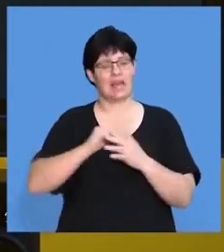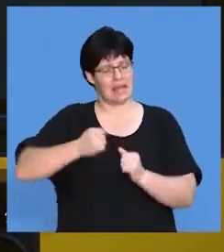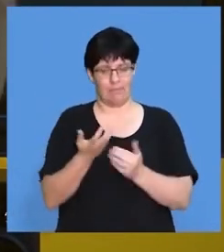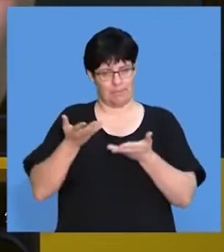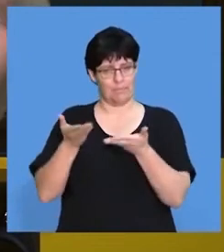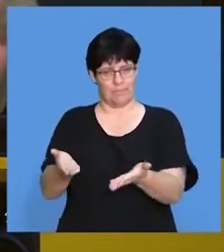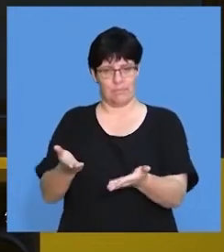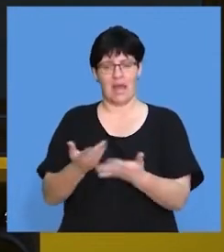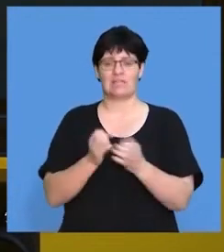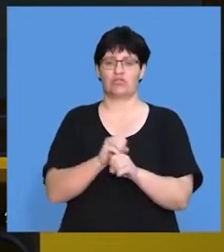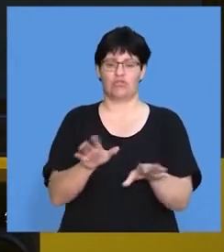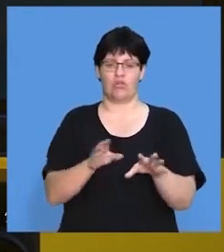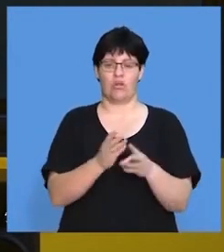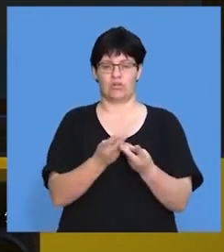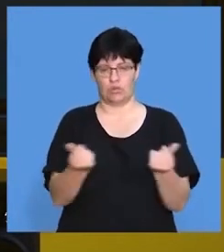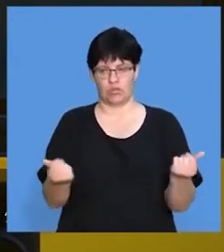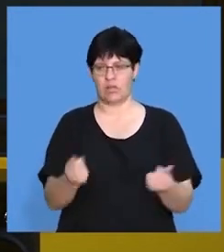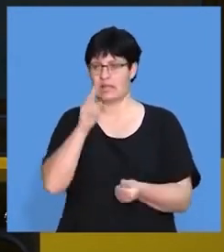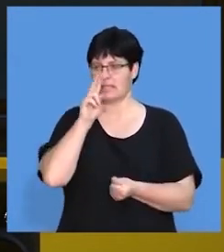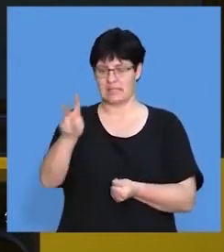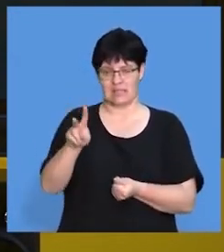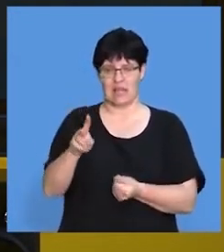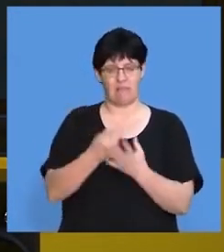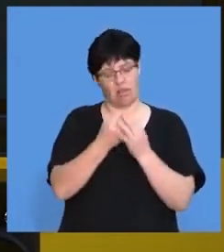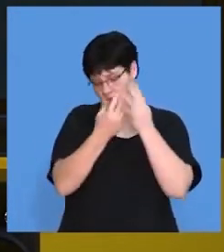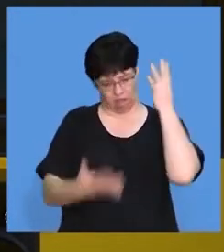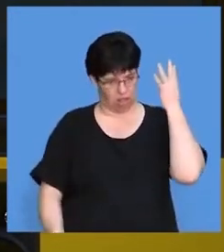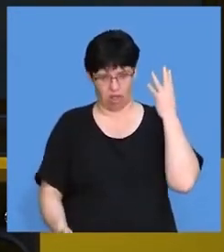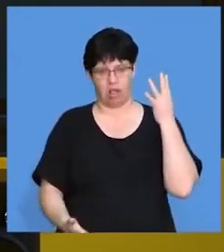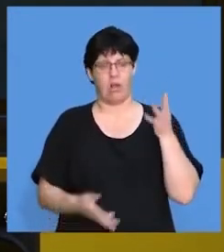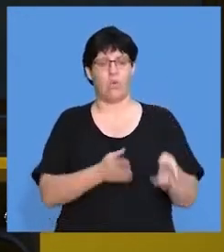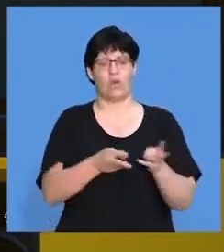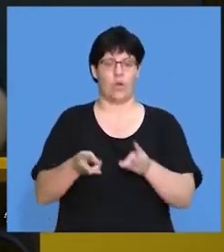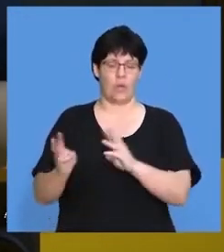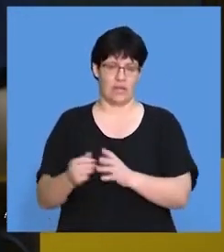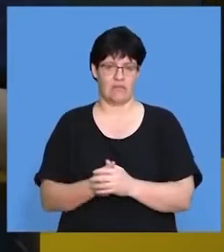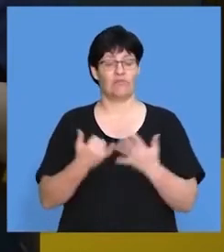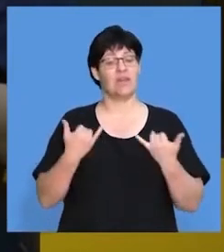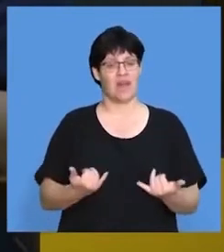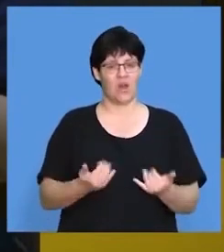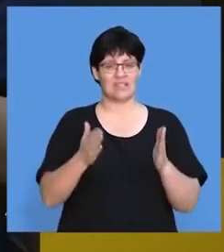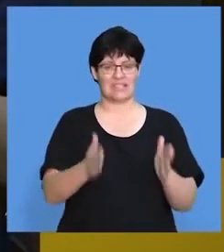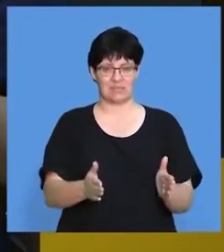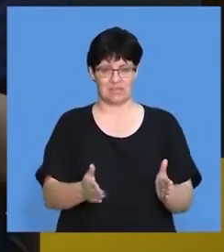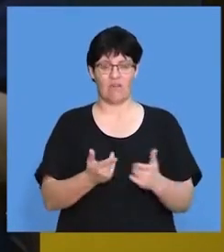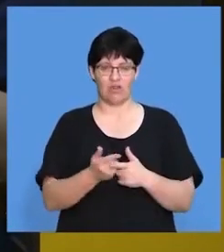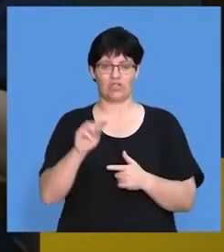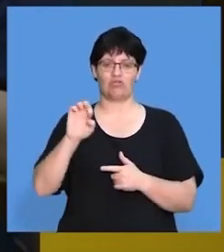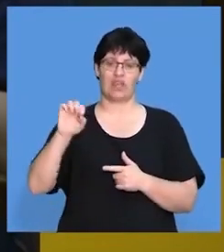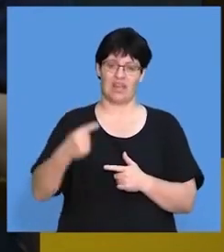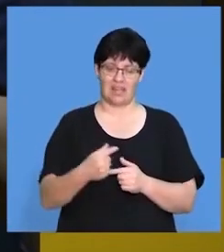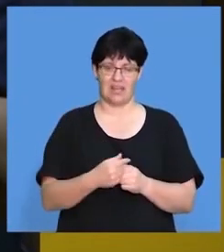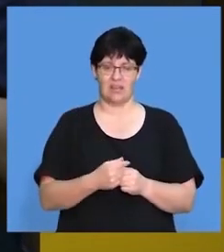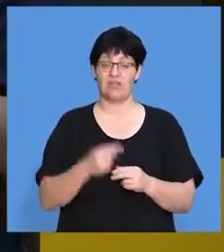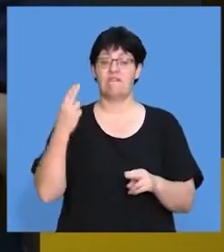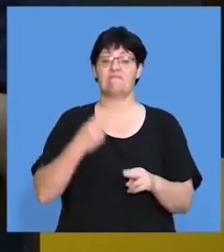solutions. You can keep it in that form as the general solution, and you can see you have an infinite number of solutions. Okay, so that's it for this segment